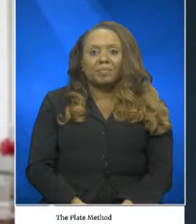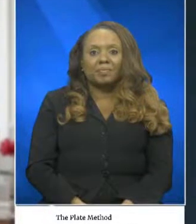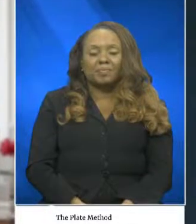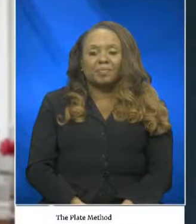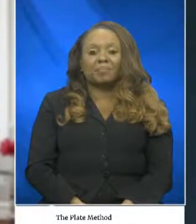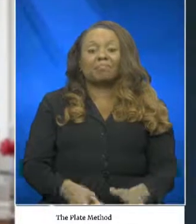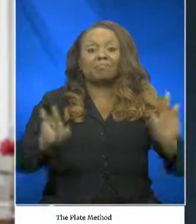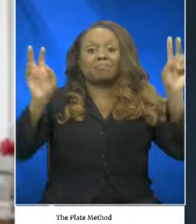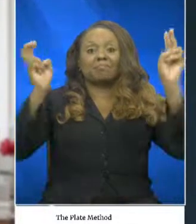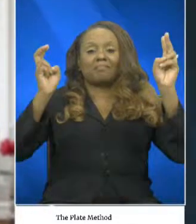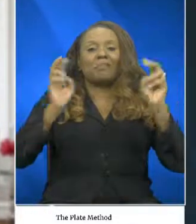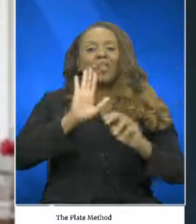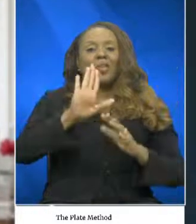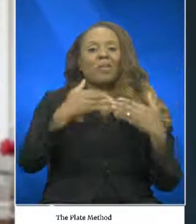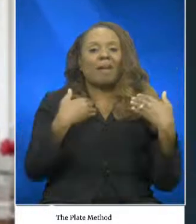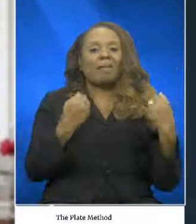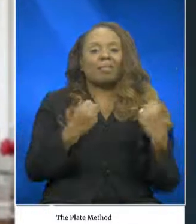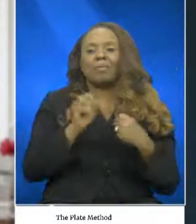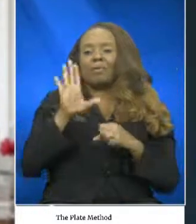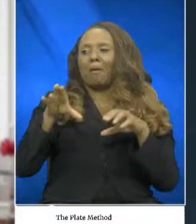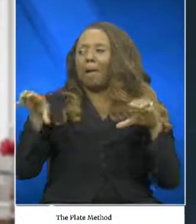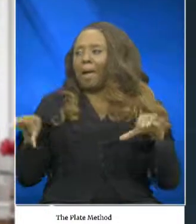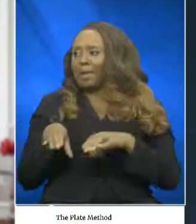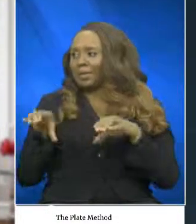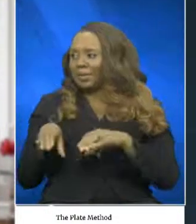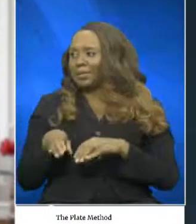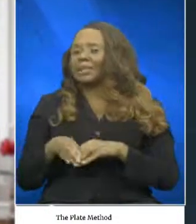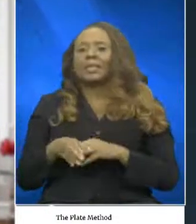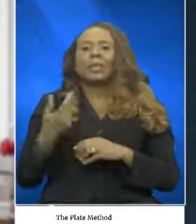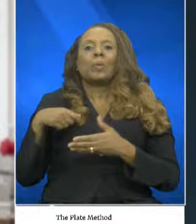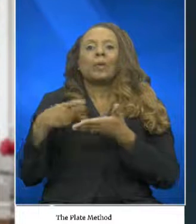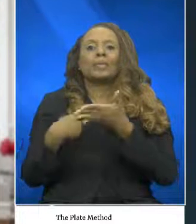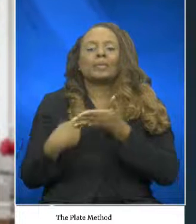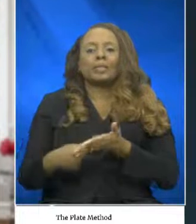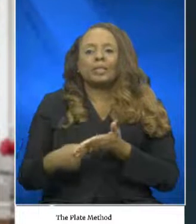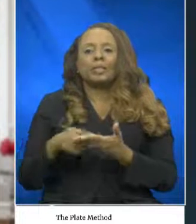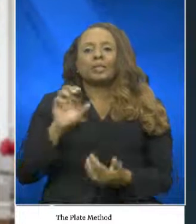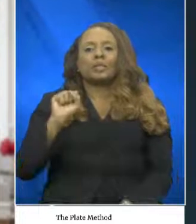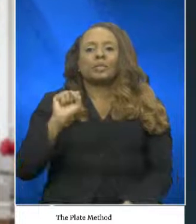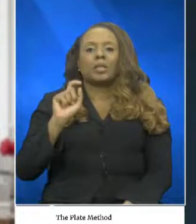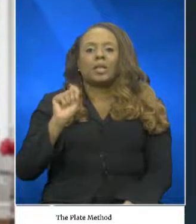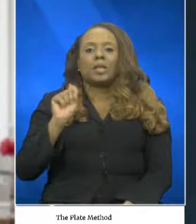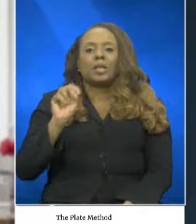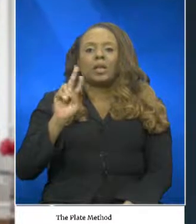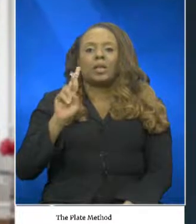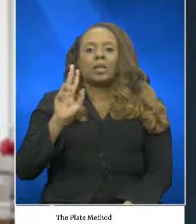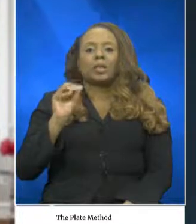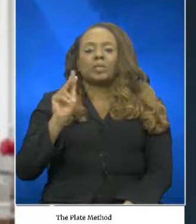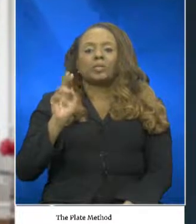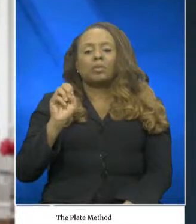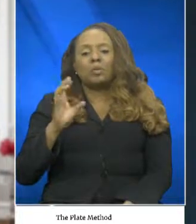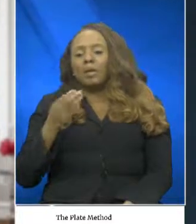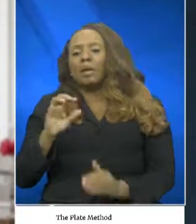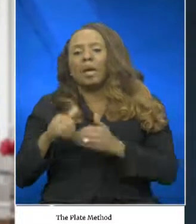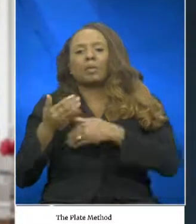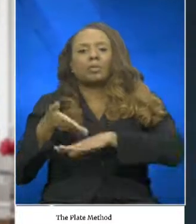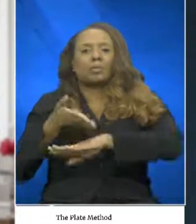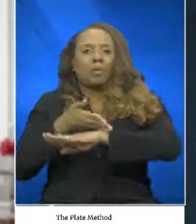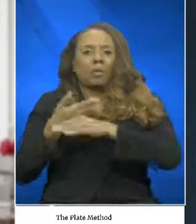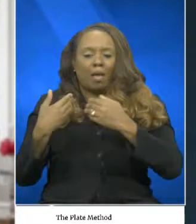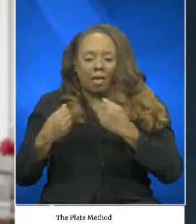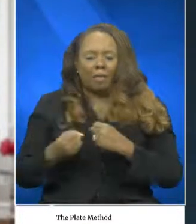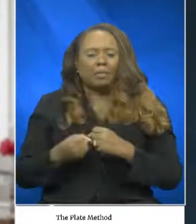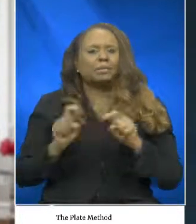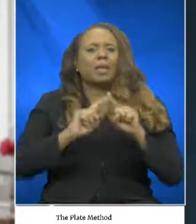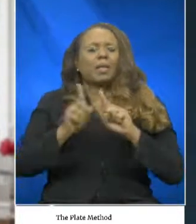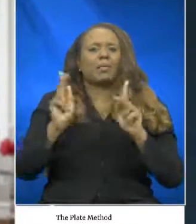This is Your Health, Your Action of Strokes and Stroke Recovery. We have a number of questions via